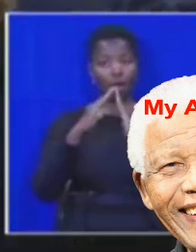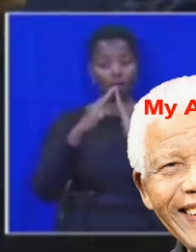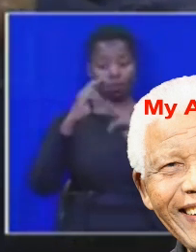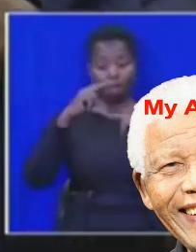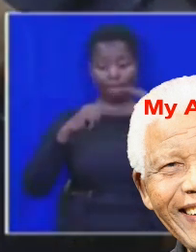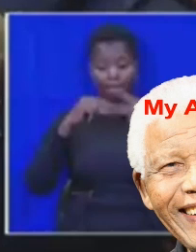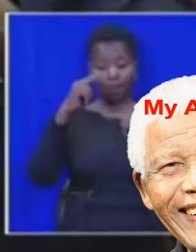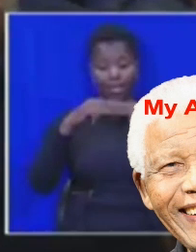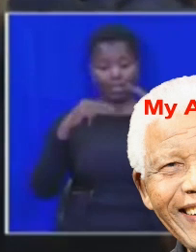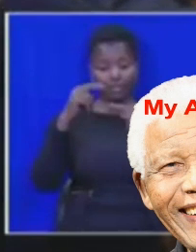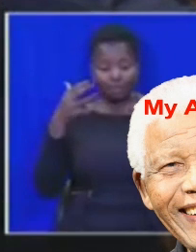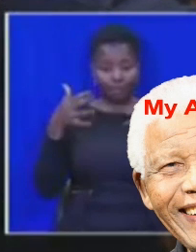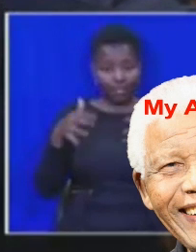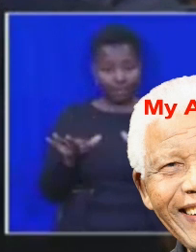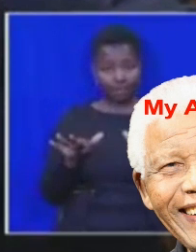And